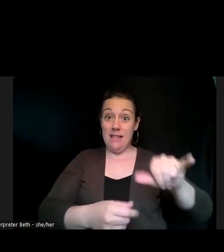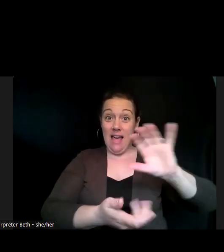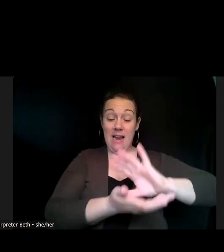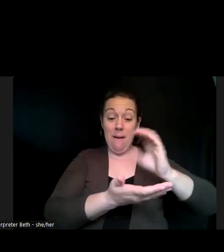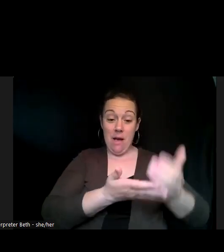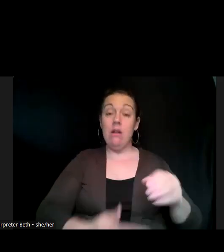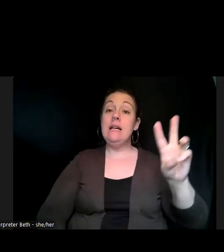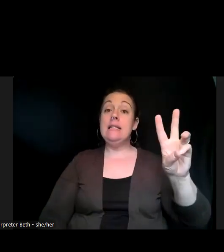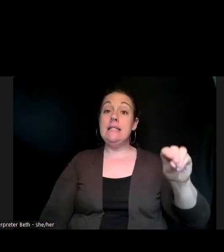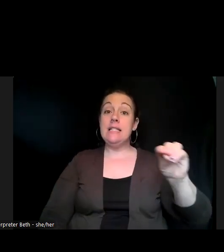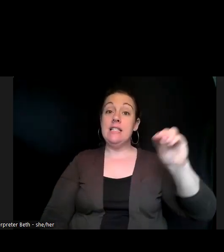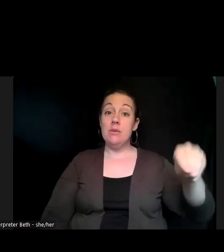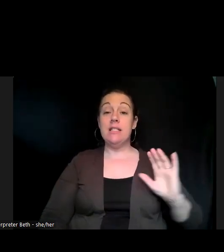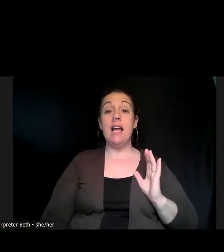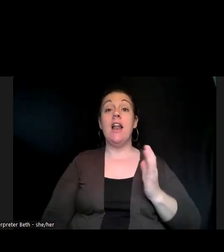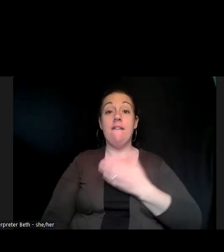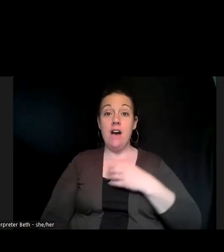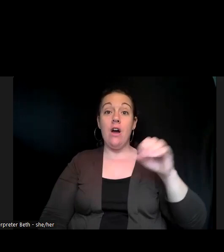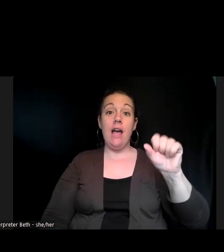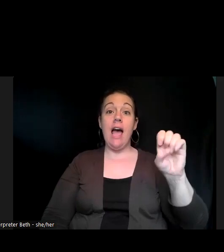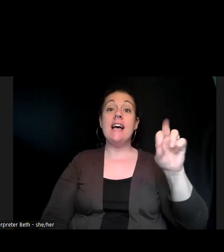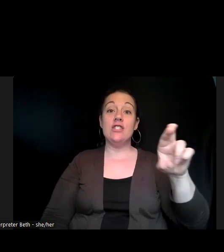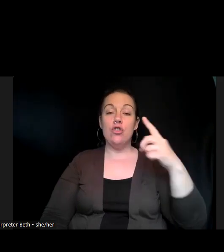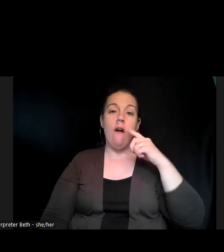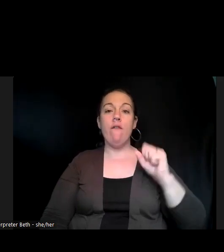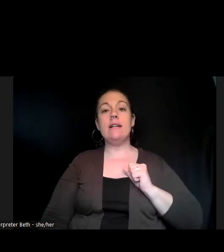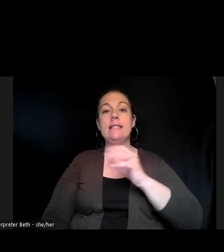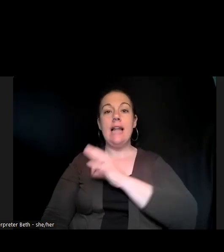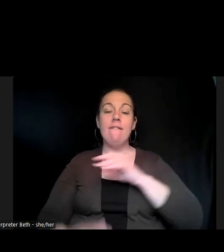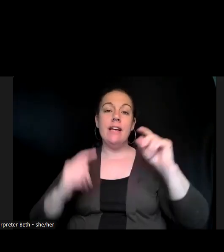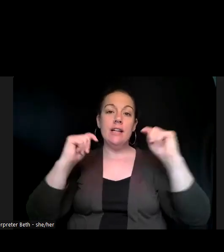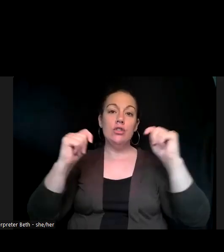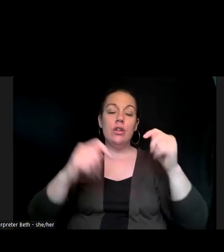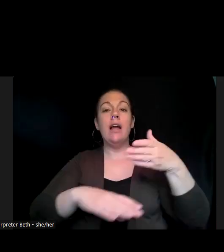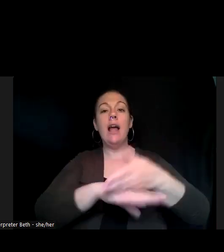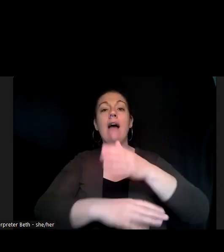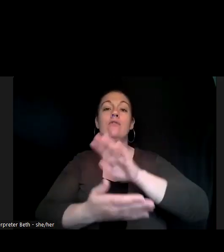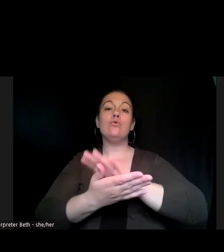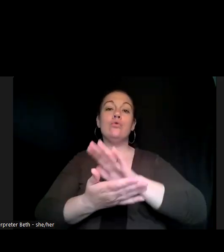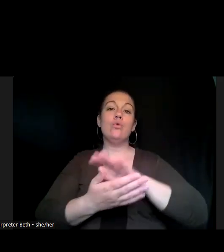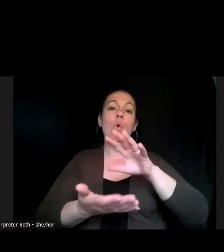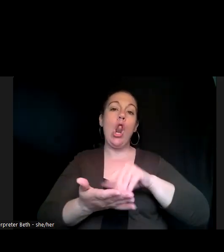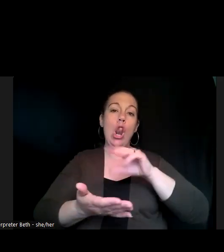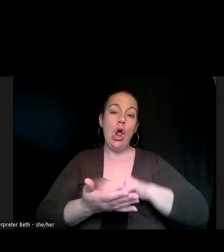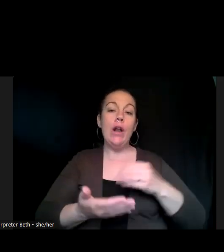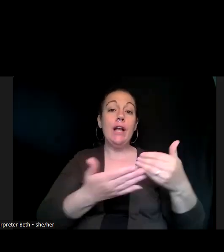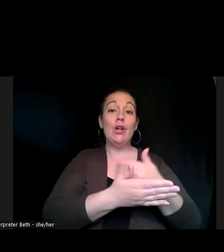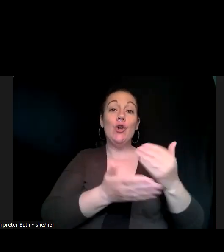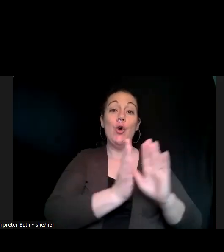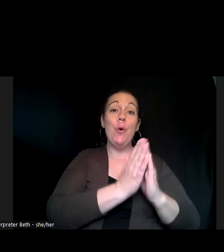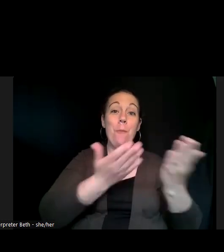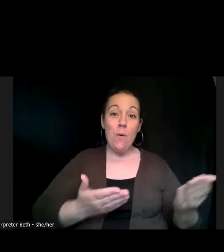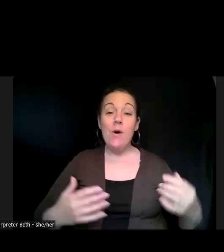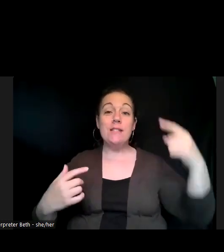ESSER funds are committed to investments like staffing, tutoring, after school and summer learning, new textbooks, learning materials, and mental and physical health